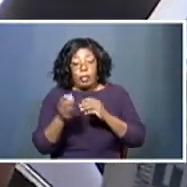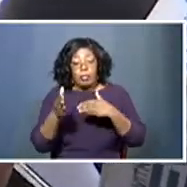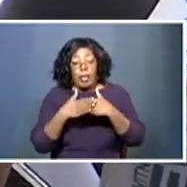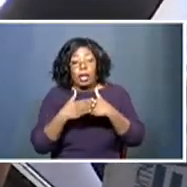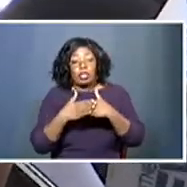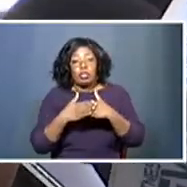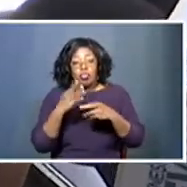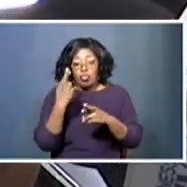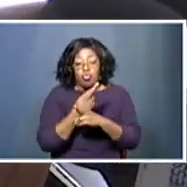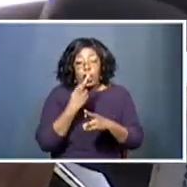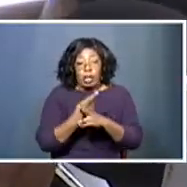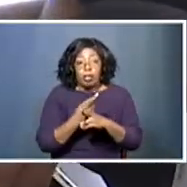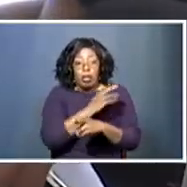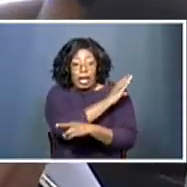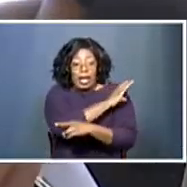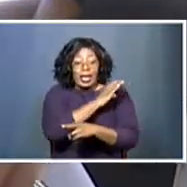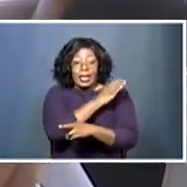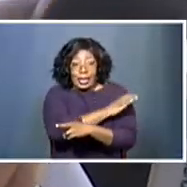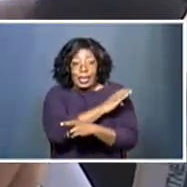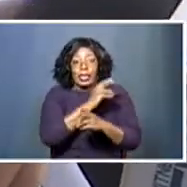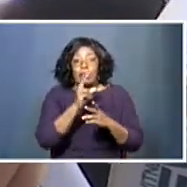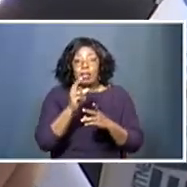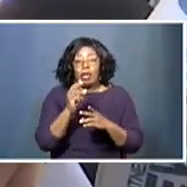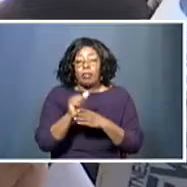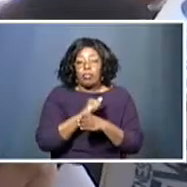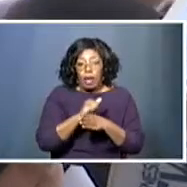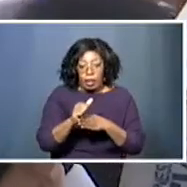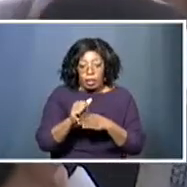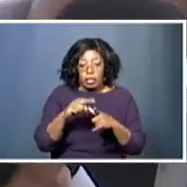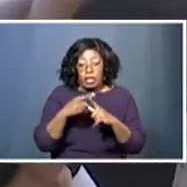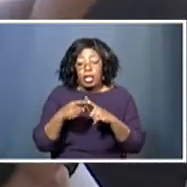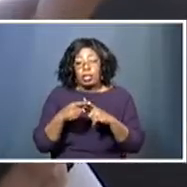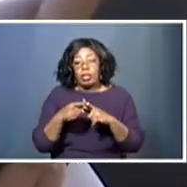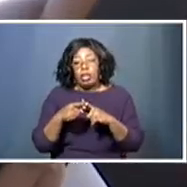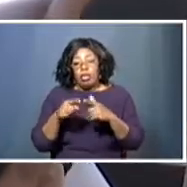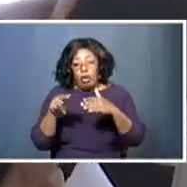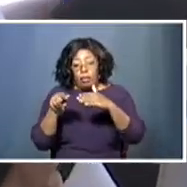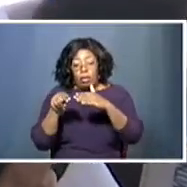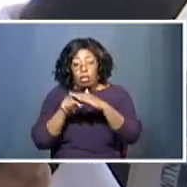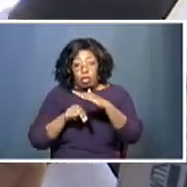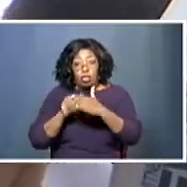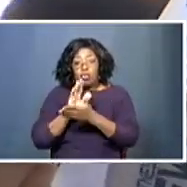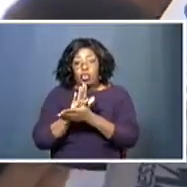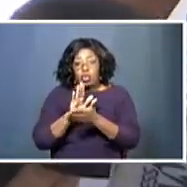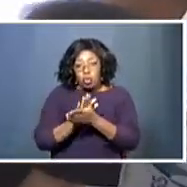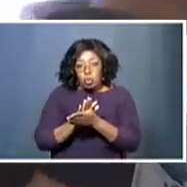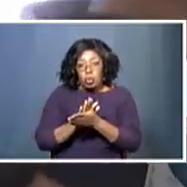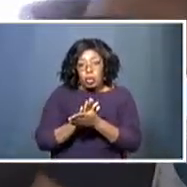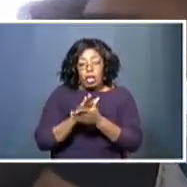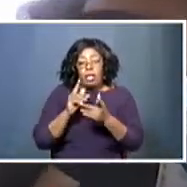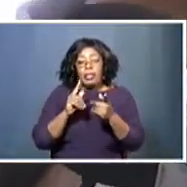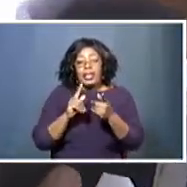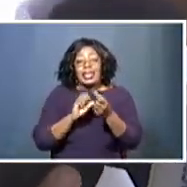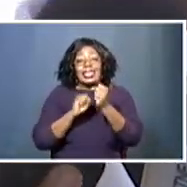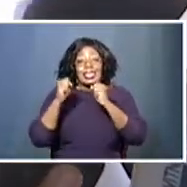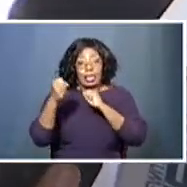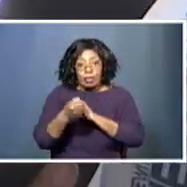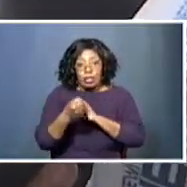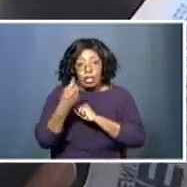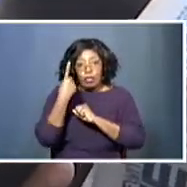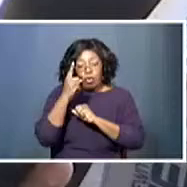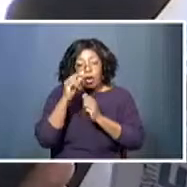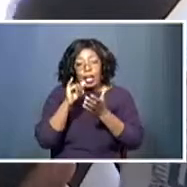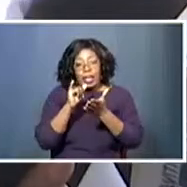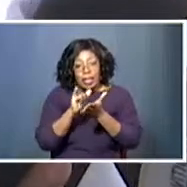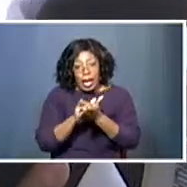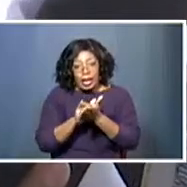necessary. And the nursing school at Grosvenor's Court will be a substitute initially in phase 1 for that